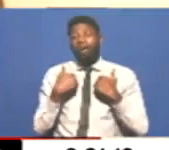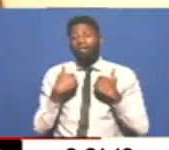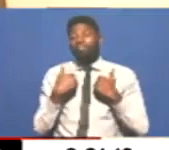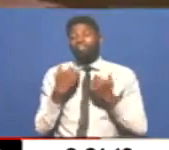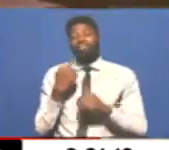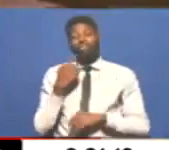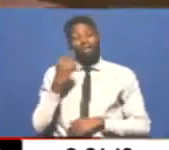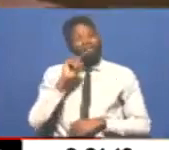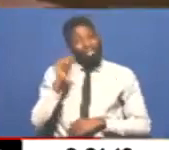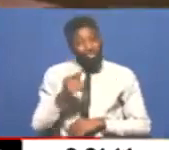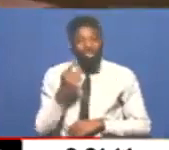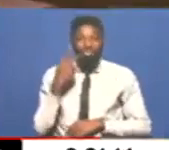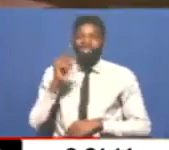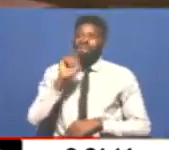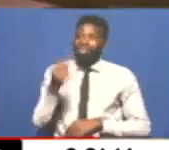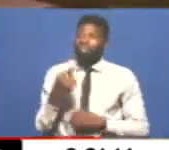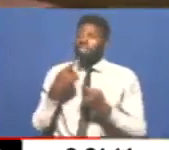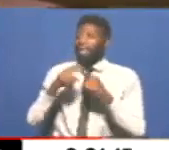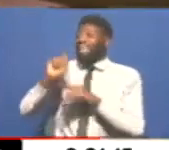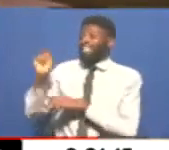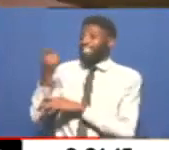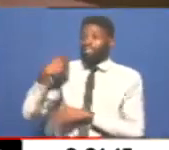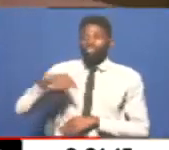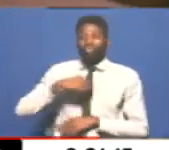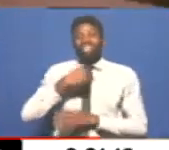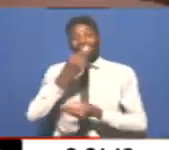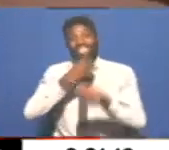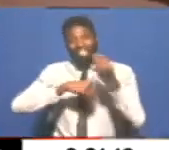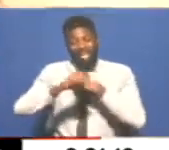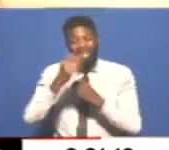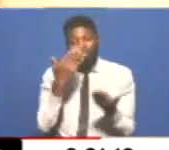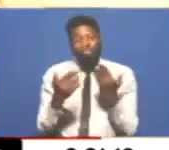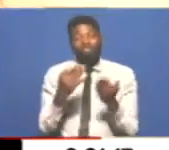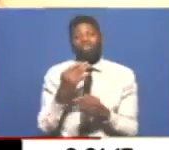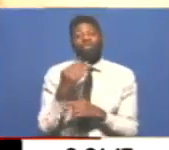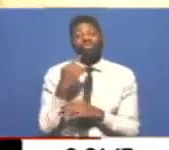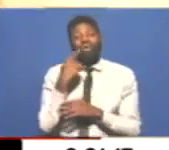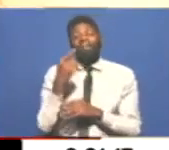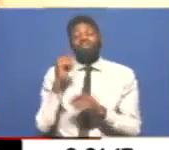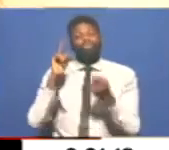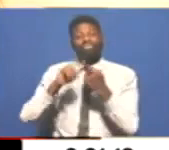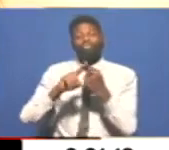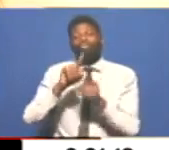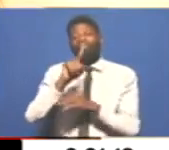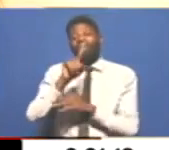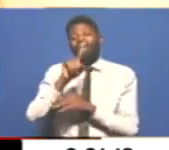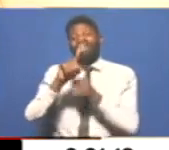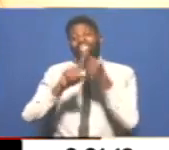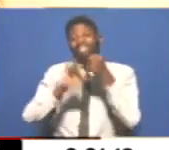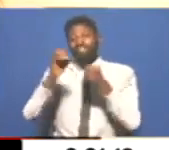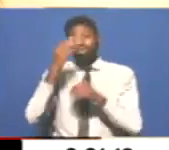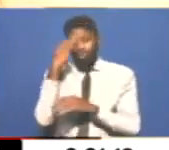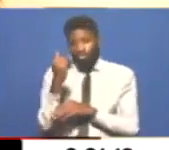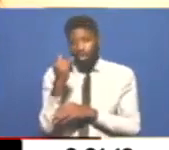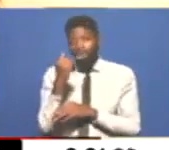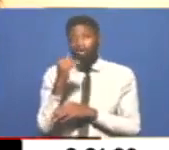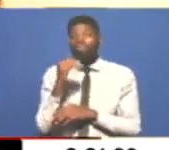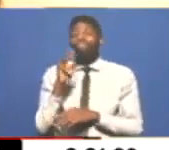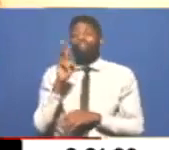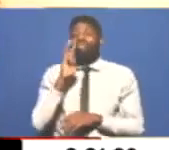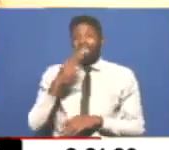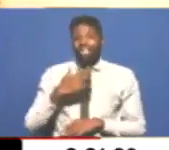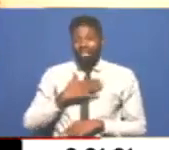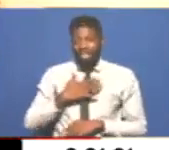200. But here in Kenya, we can only sell Super 100 to Super 160 because of the quality of our water, which is lather water, which is very